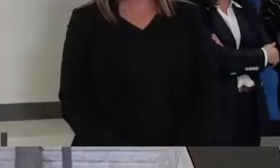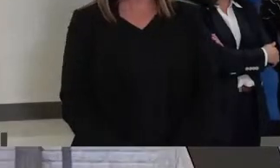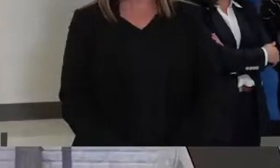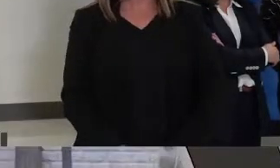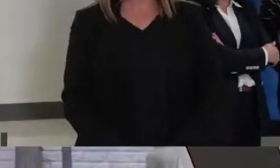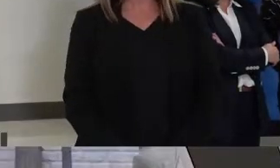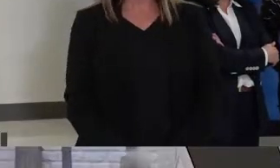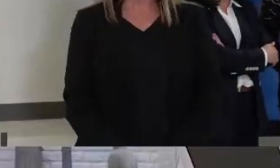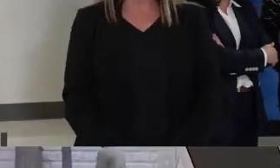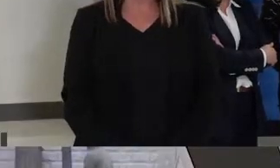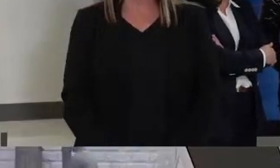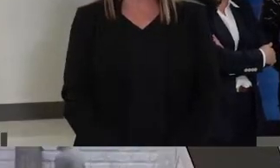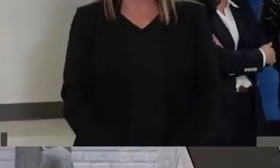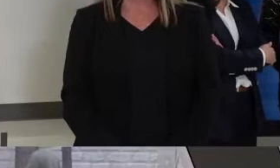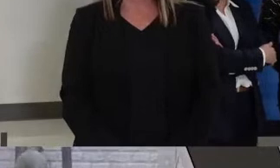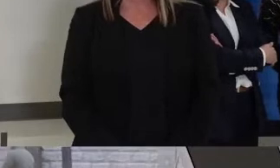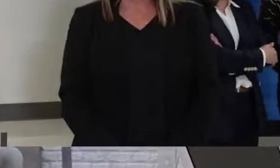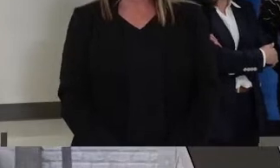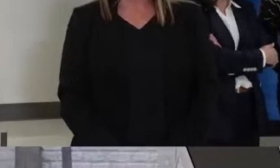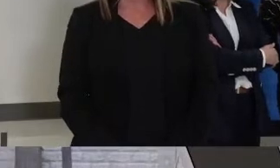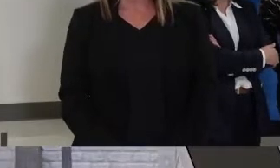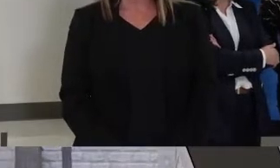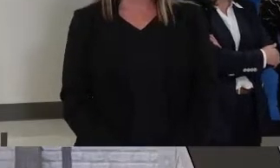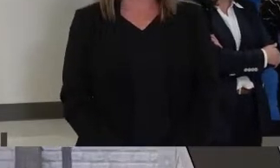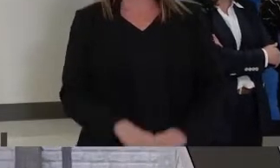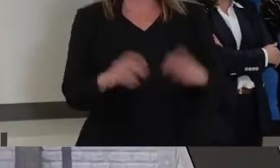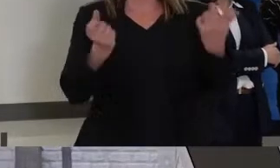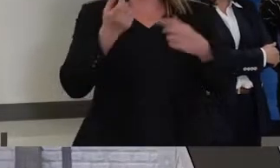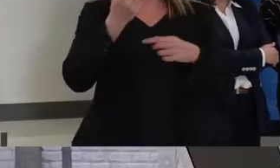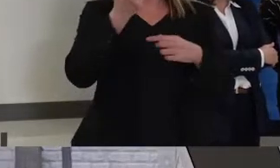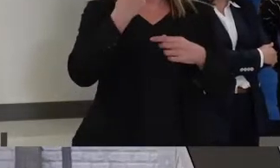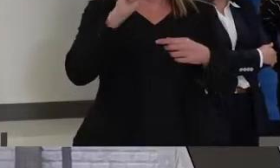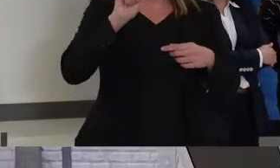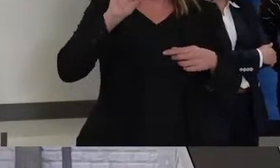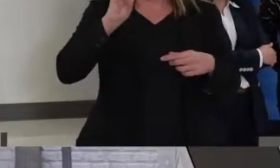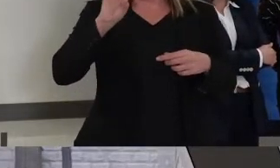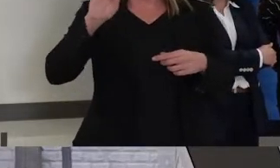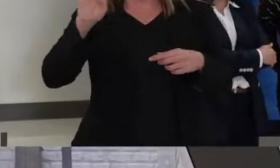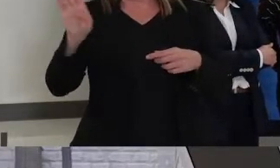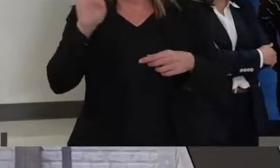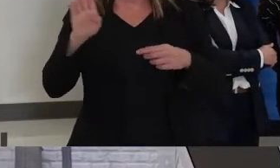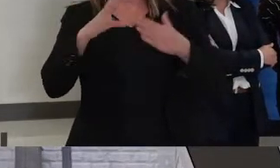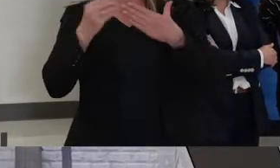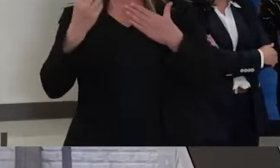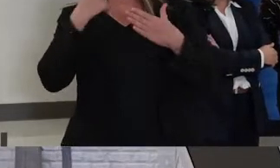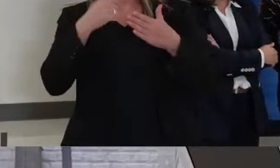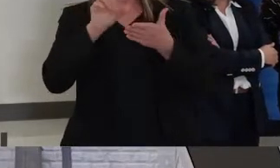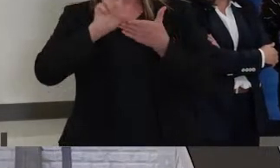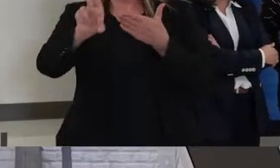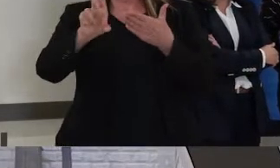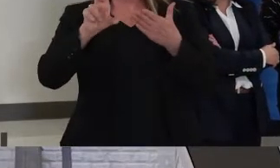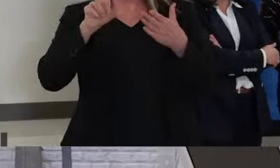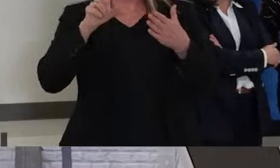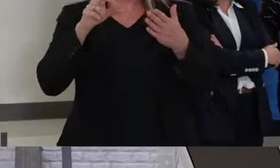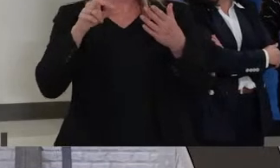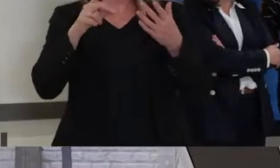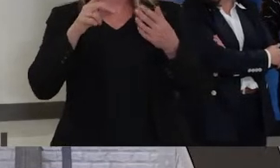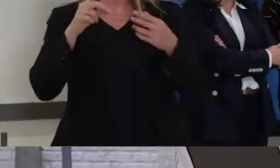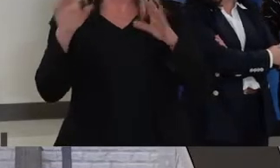any further. There's $11.6 billion we're investing in the behavioral health system this year. And this is one